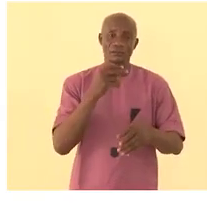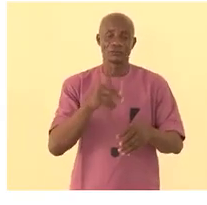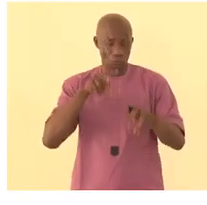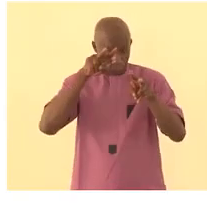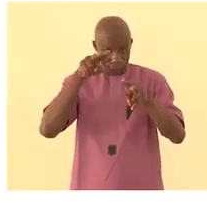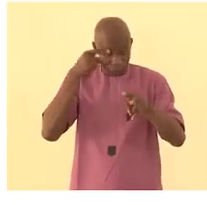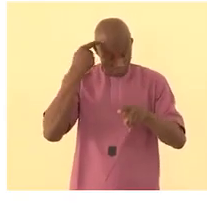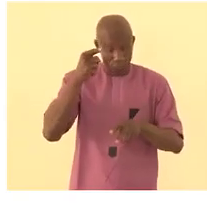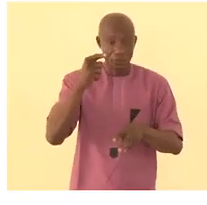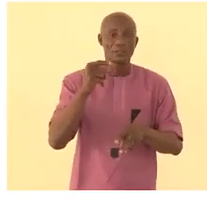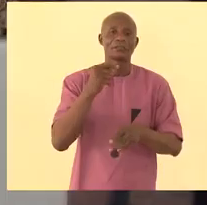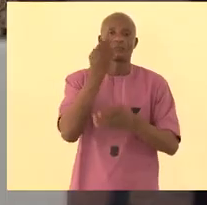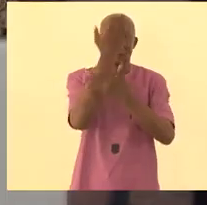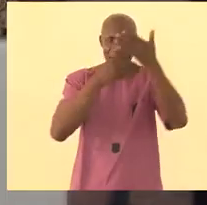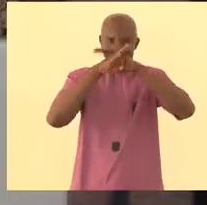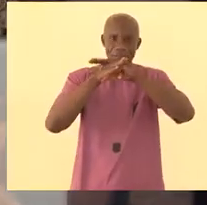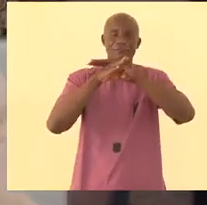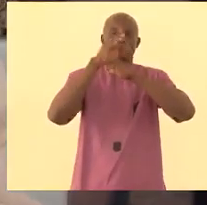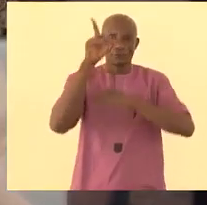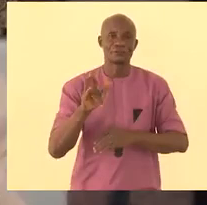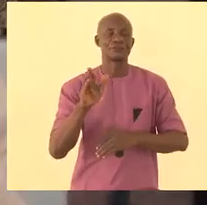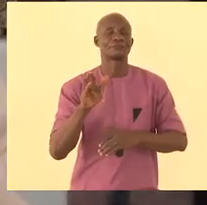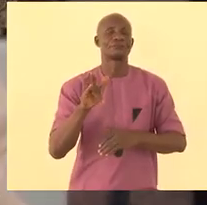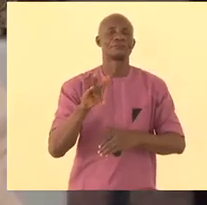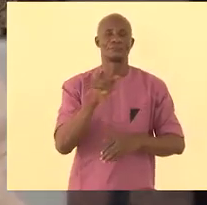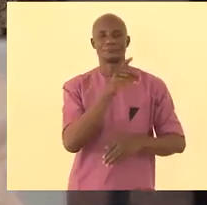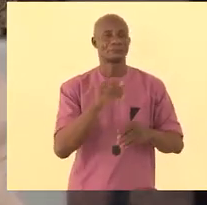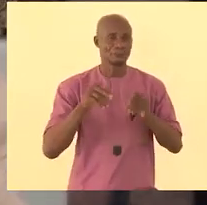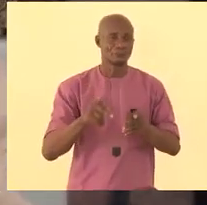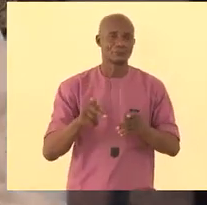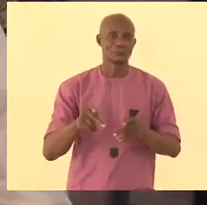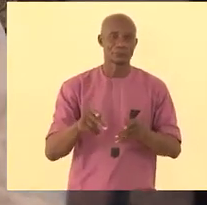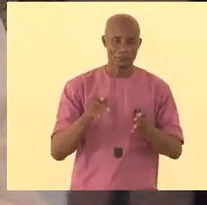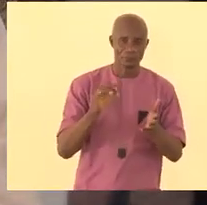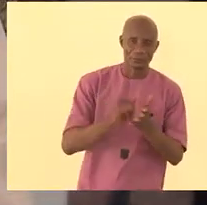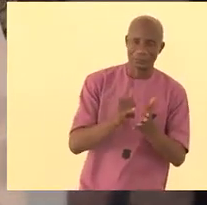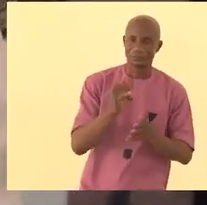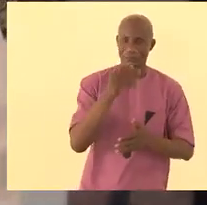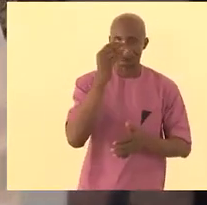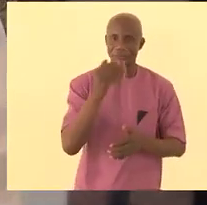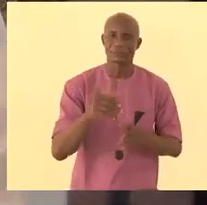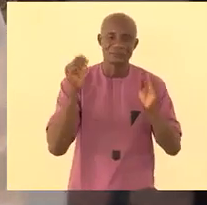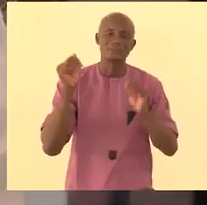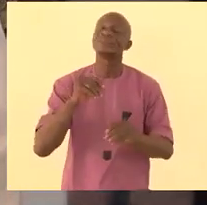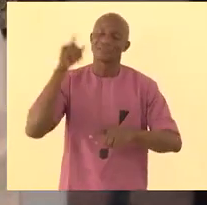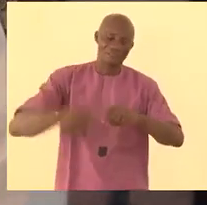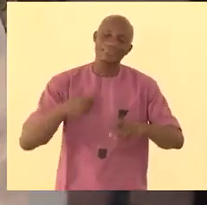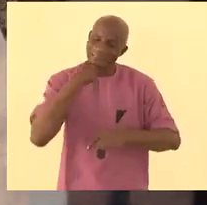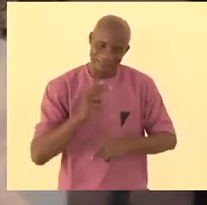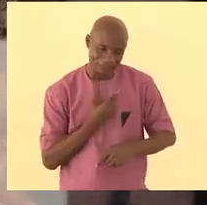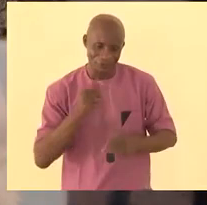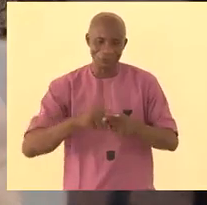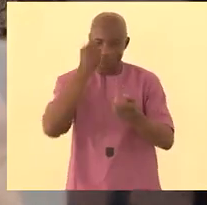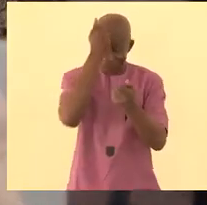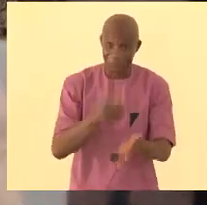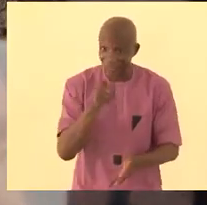heavenly citizenship. That's why Peter says, you cannot tell us to obey you